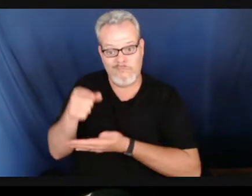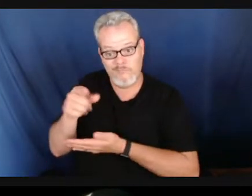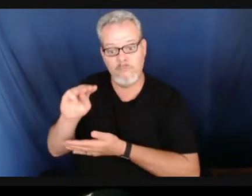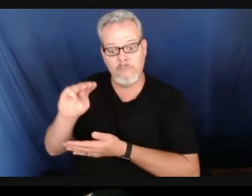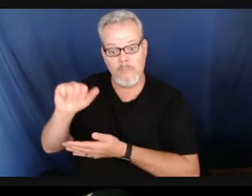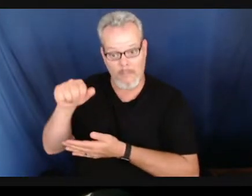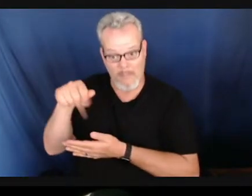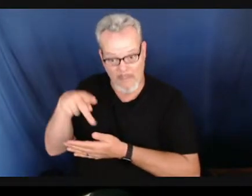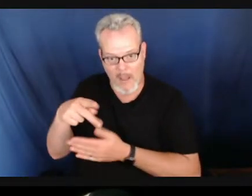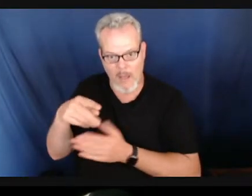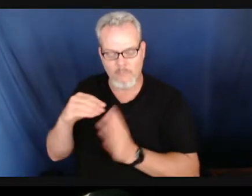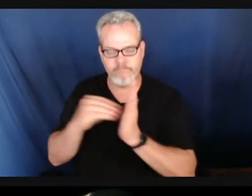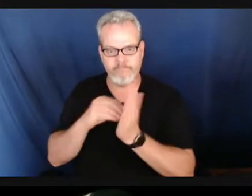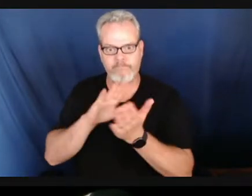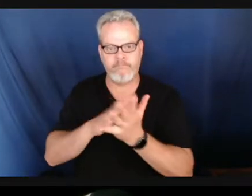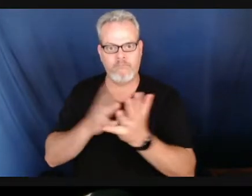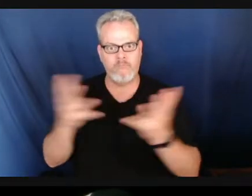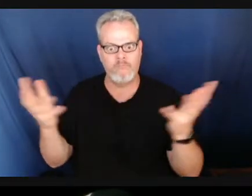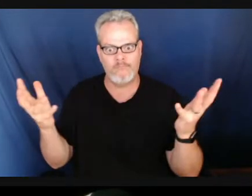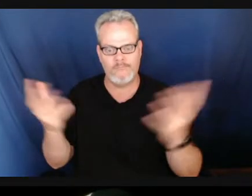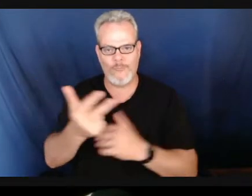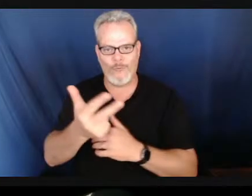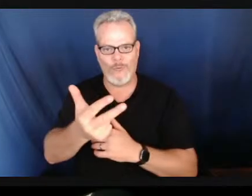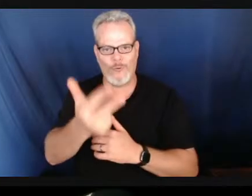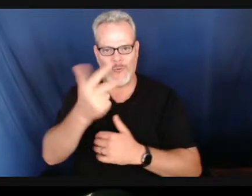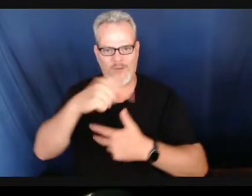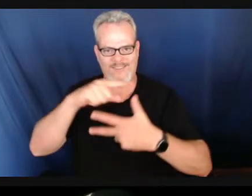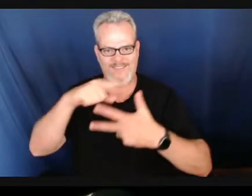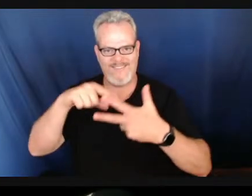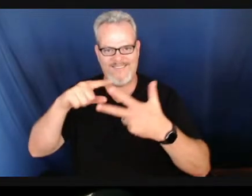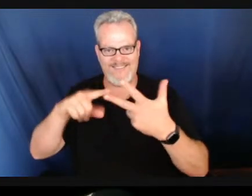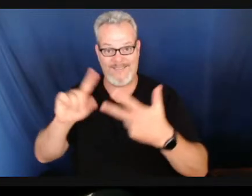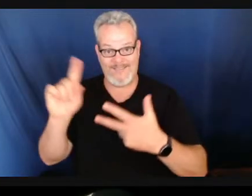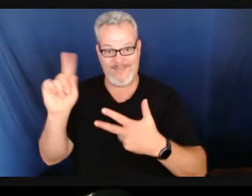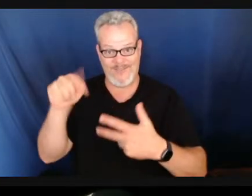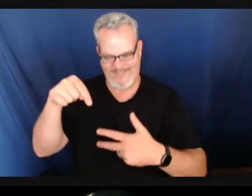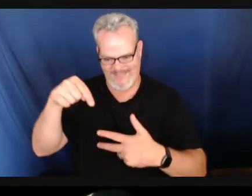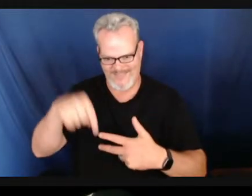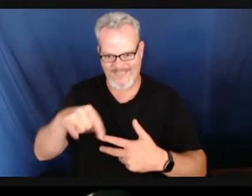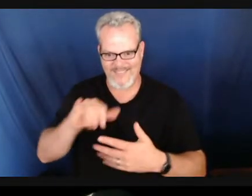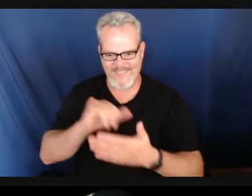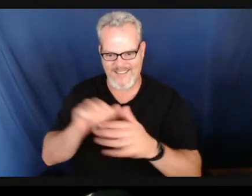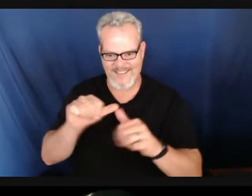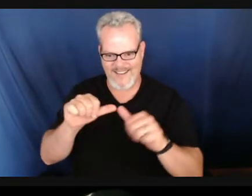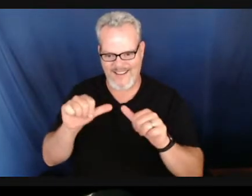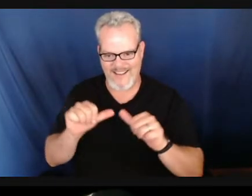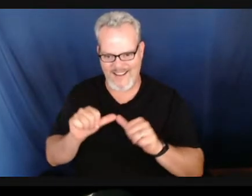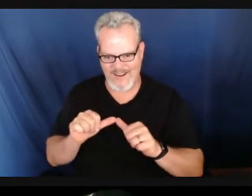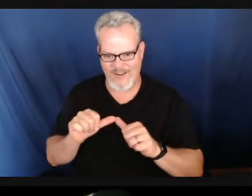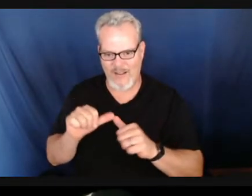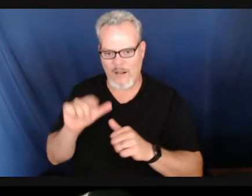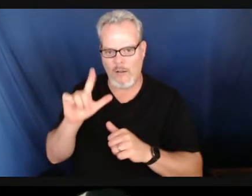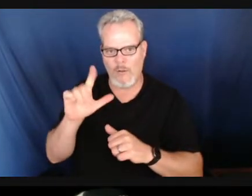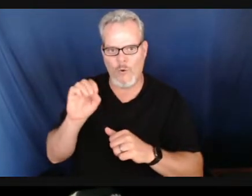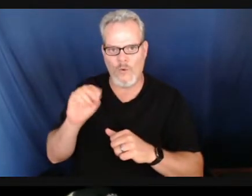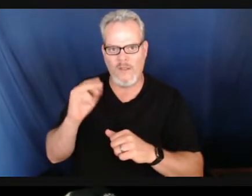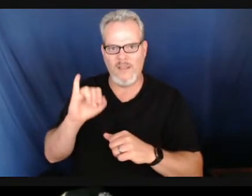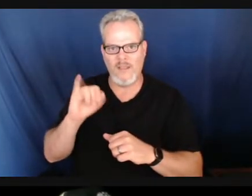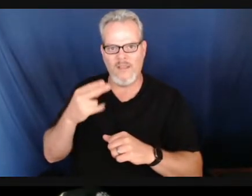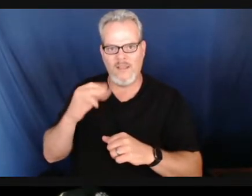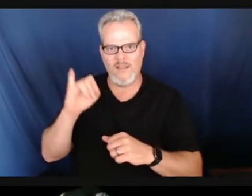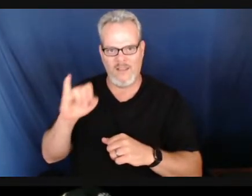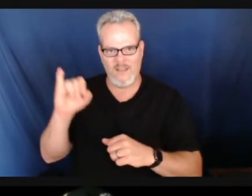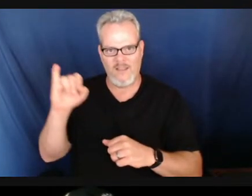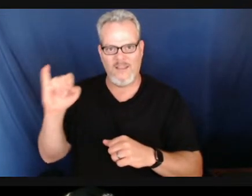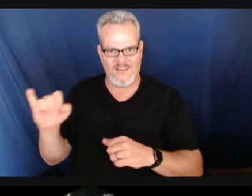out the most is these three events over here down by the formerly known as Loihi, Kamaehua Kanaloa volcano.